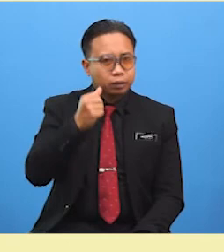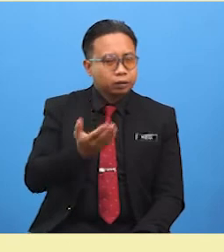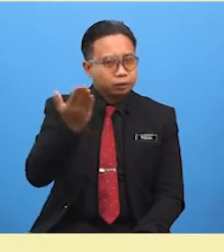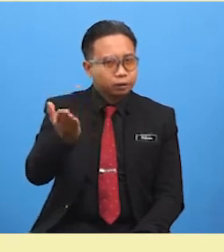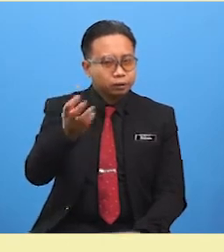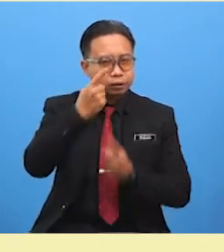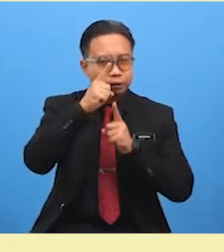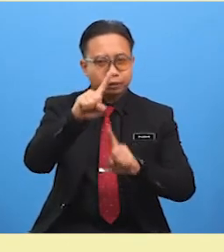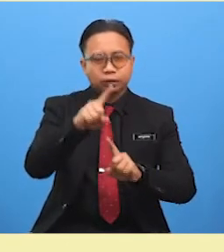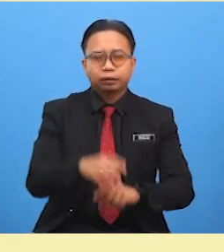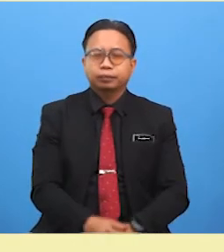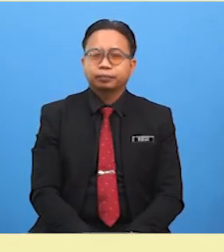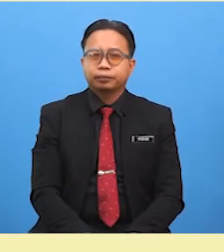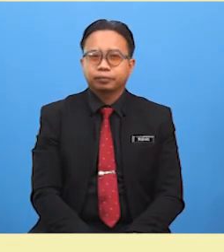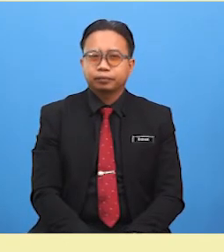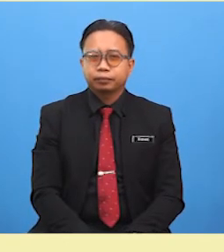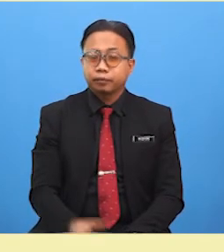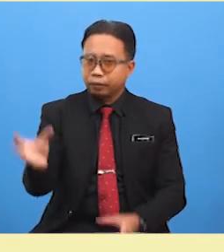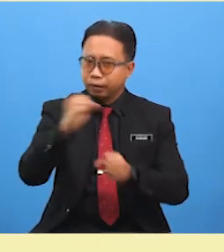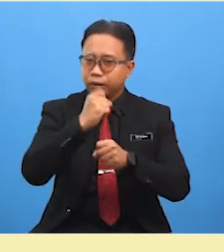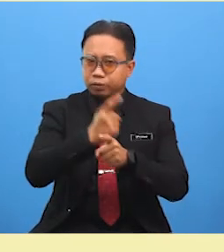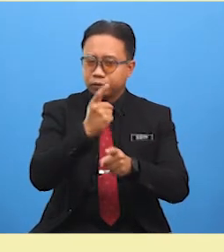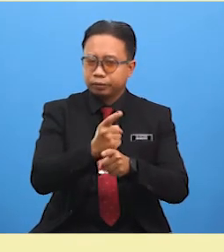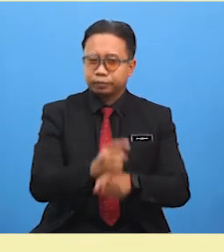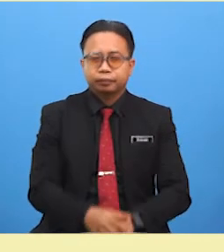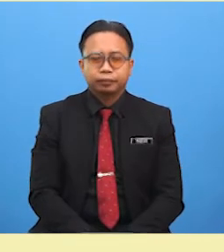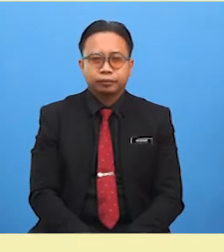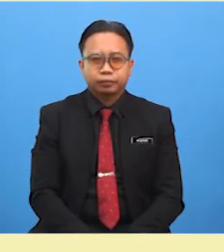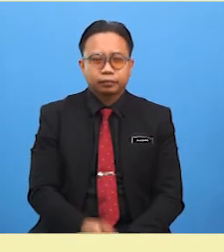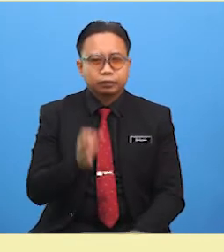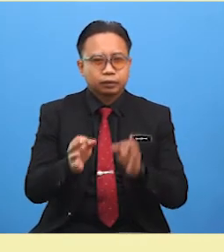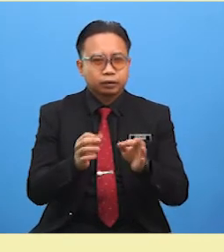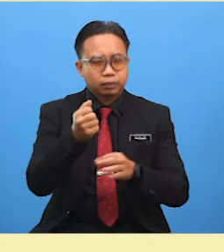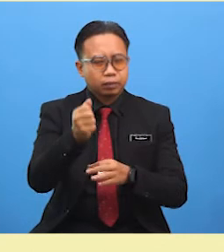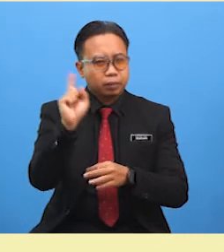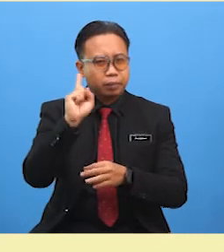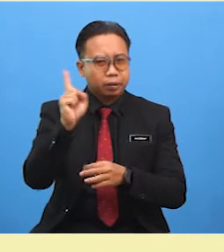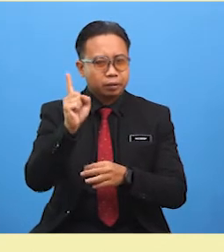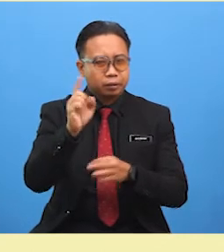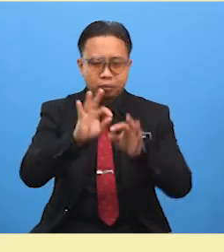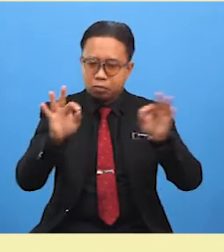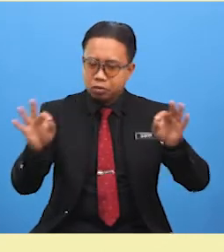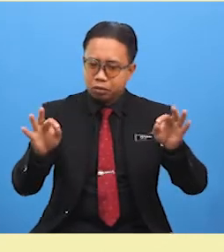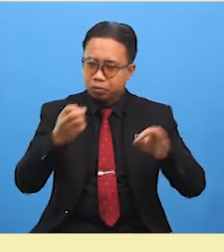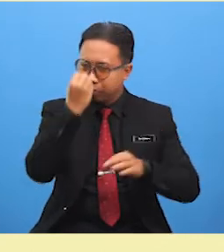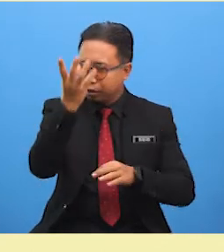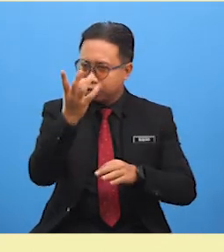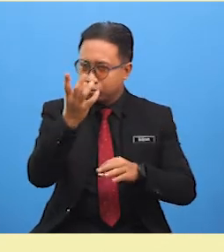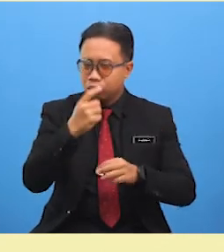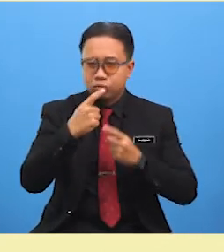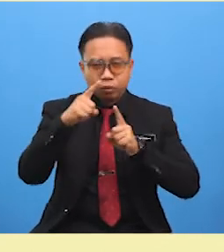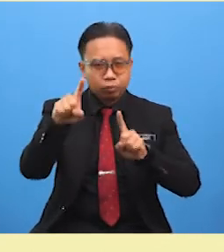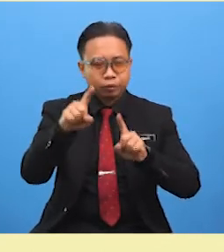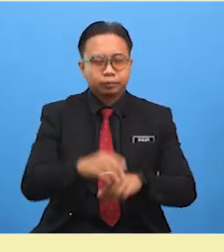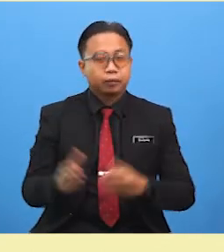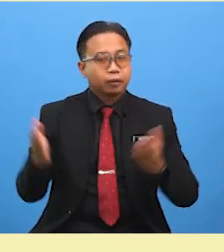answers. Did you get it right? And if you did, which sentence tells you the answer?